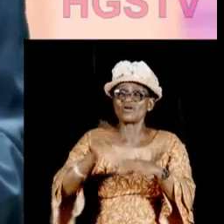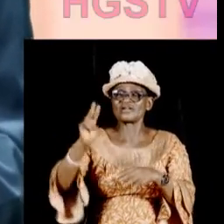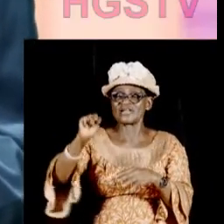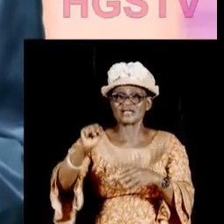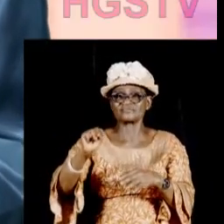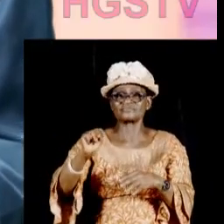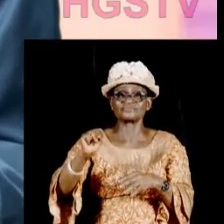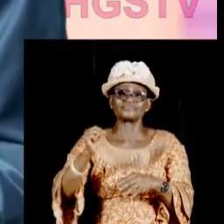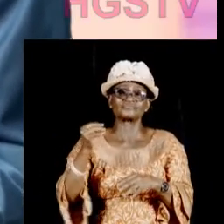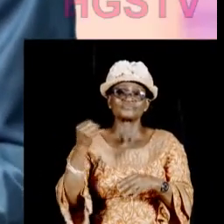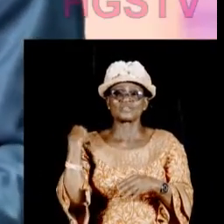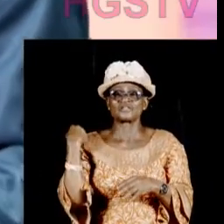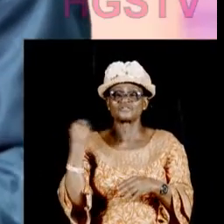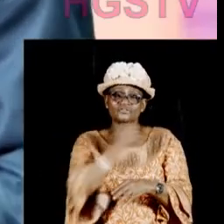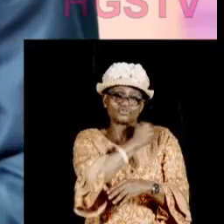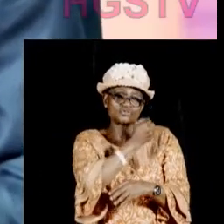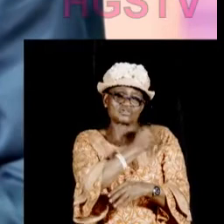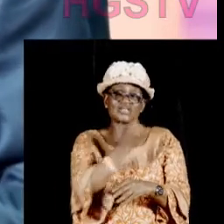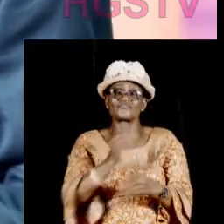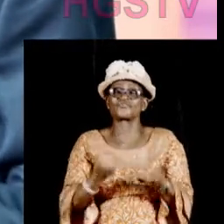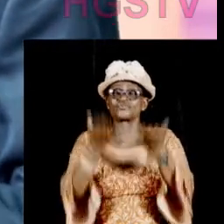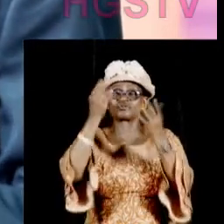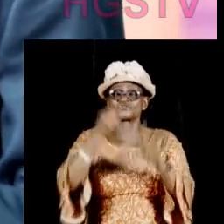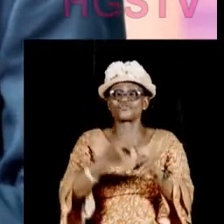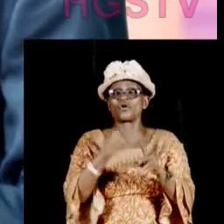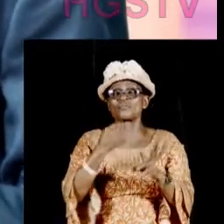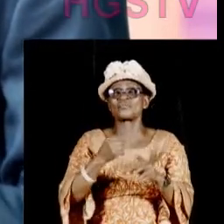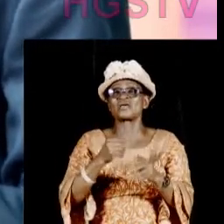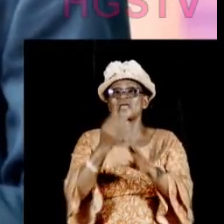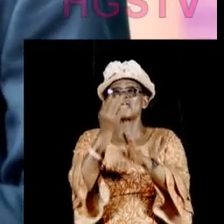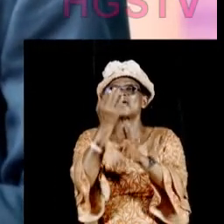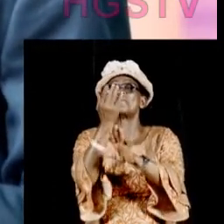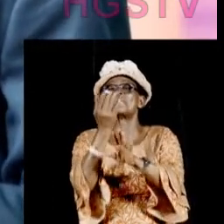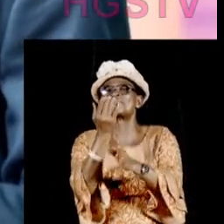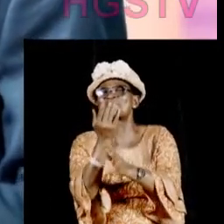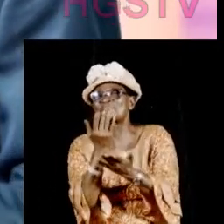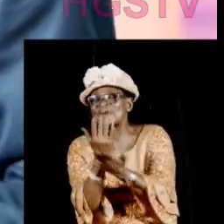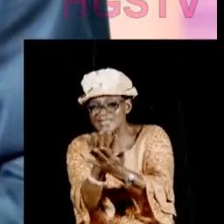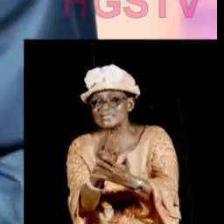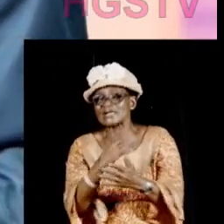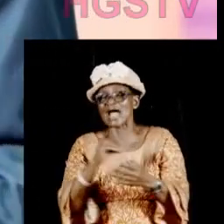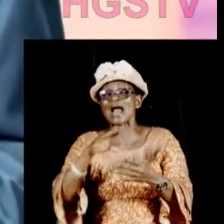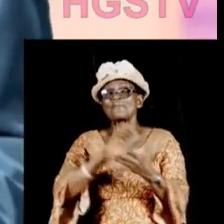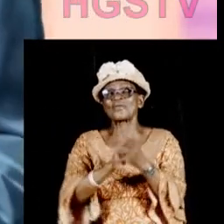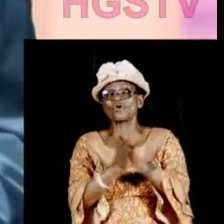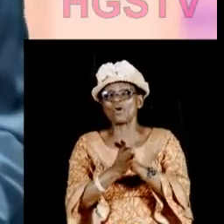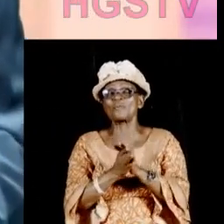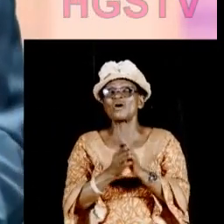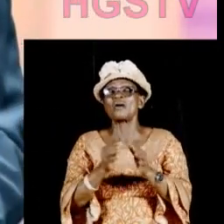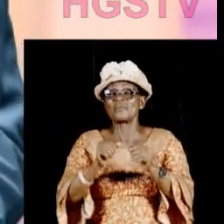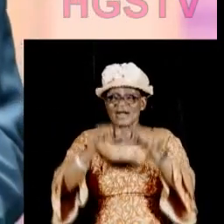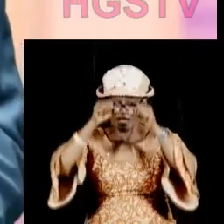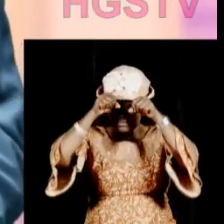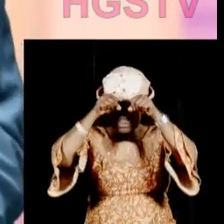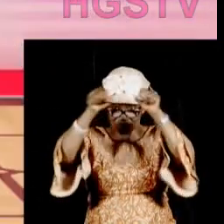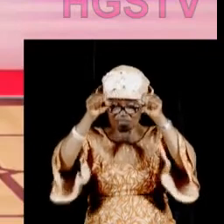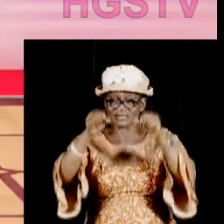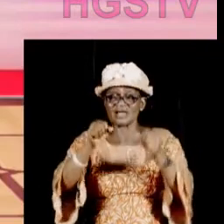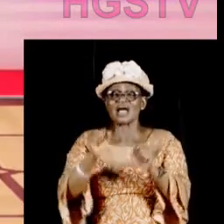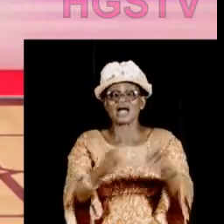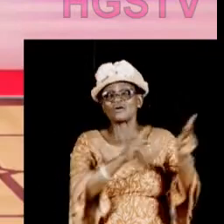Joseph rose from prison and became prime minister. According to Genesis 41, 43 to